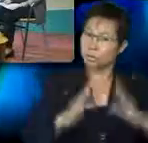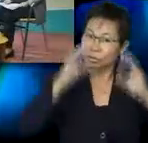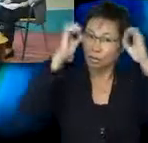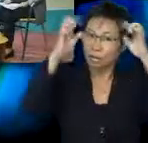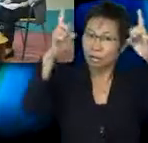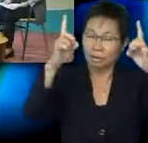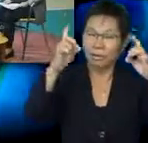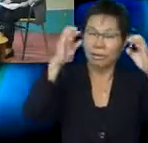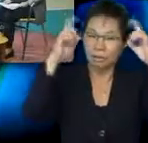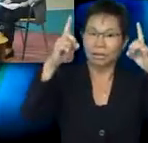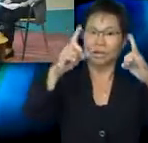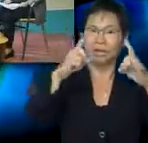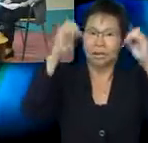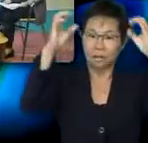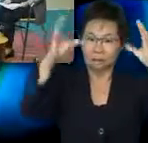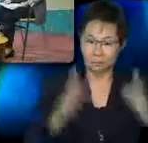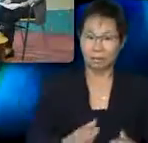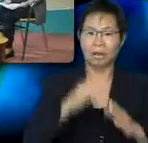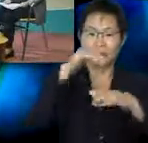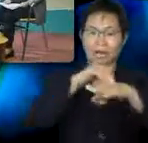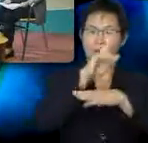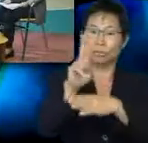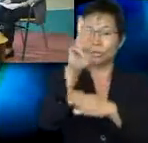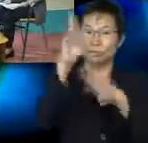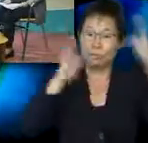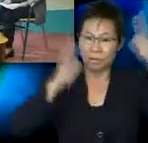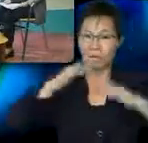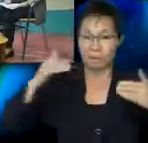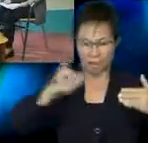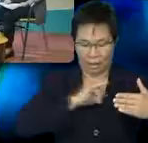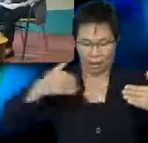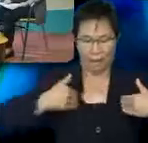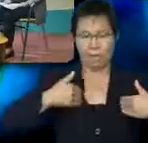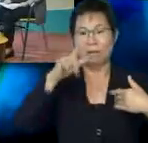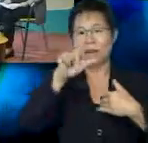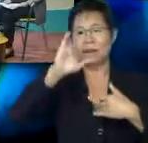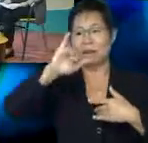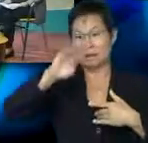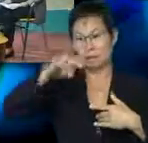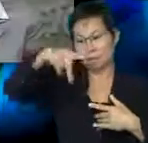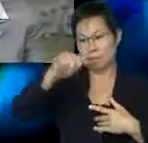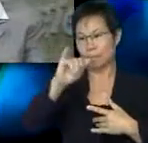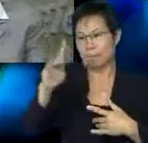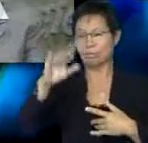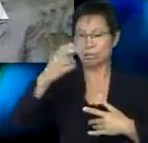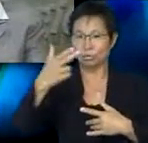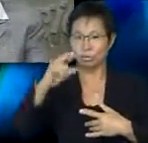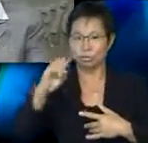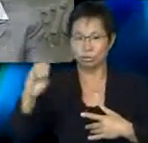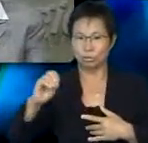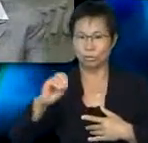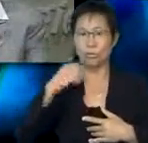the University of Malaya, and I have with me here Lim Pek Chu, who is